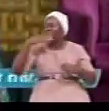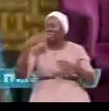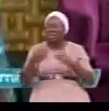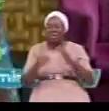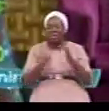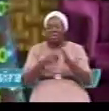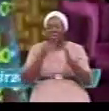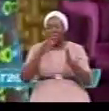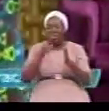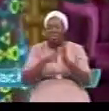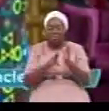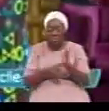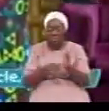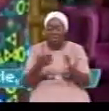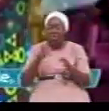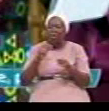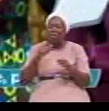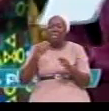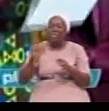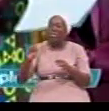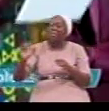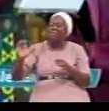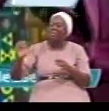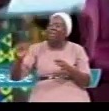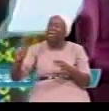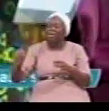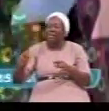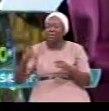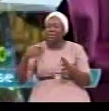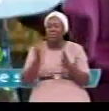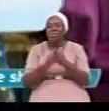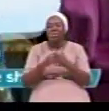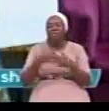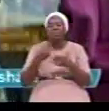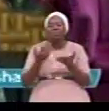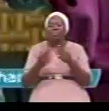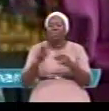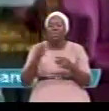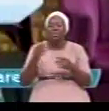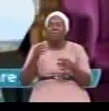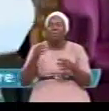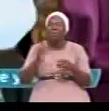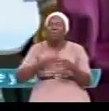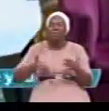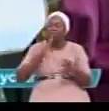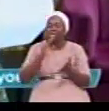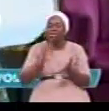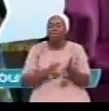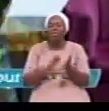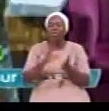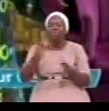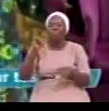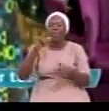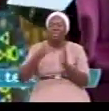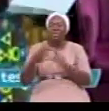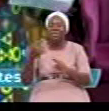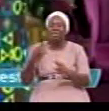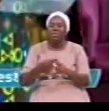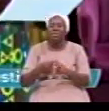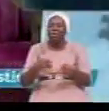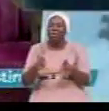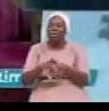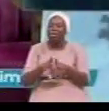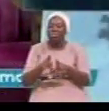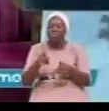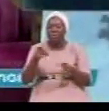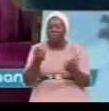scan in my hand. And I stand here to say, may the name of God be glorified in Jesus' name. I also want to say,